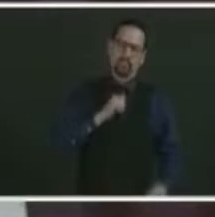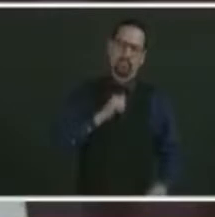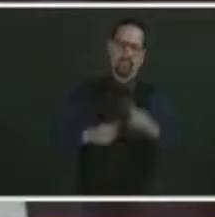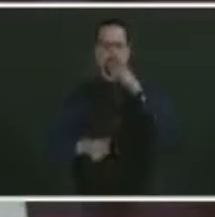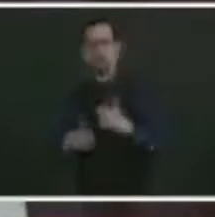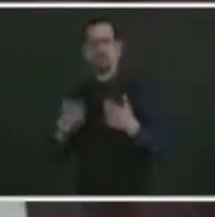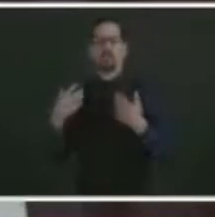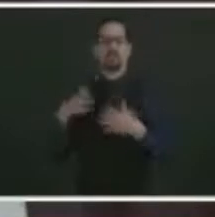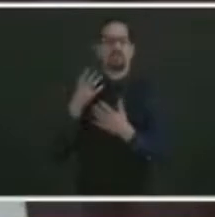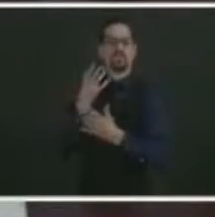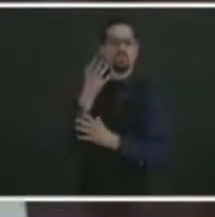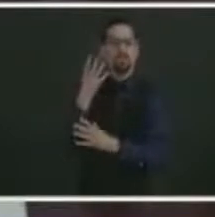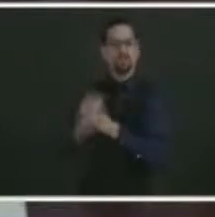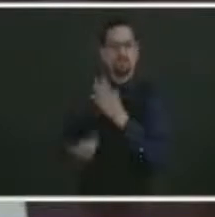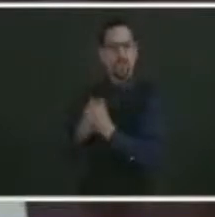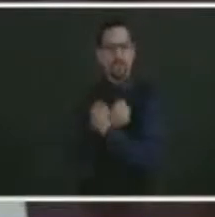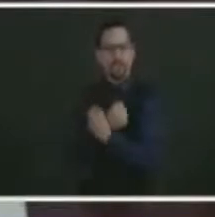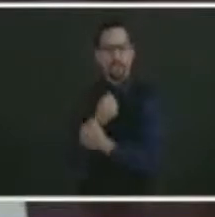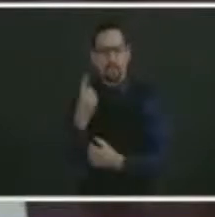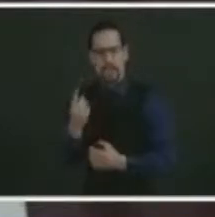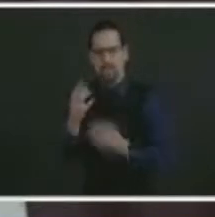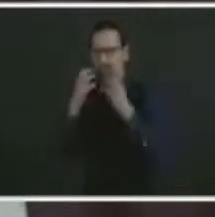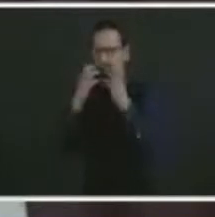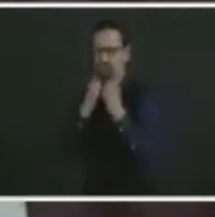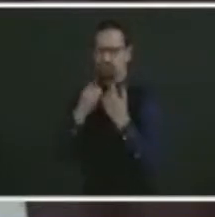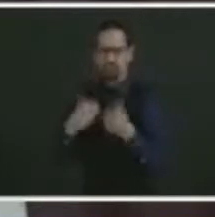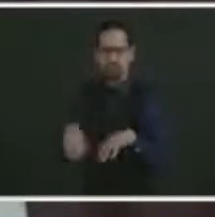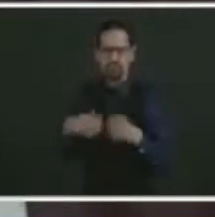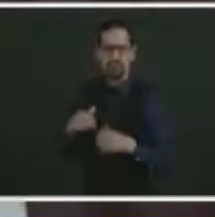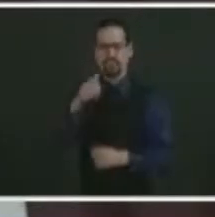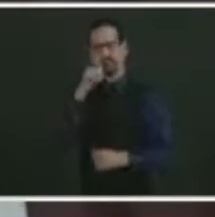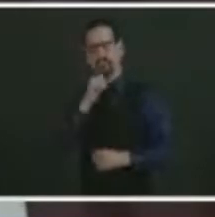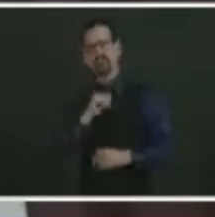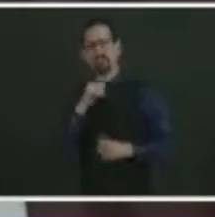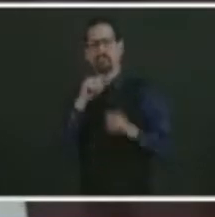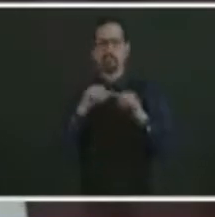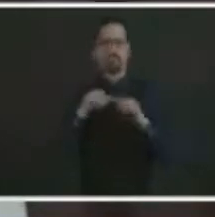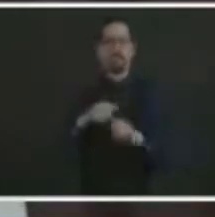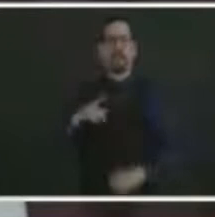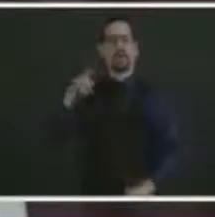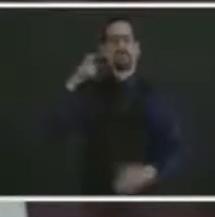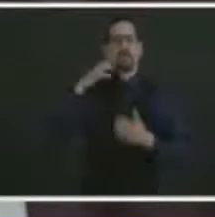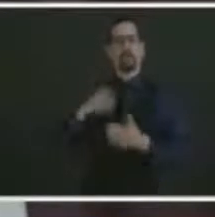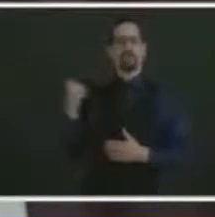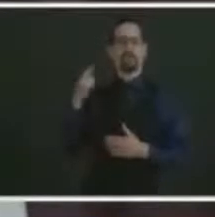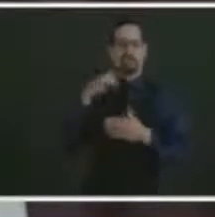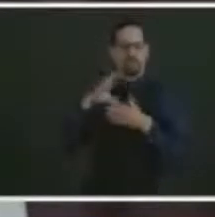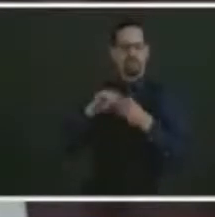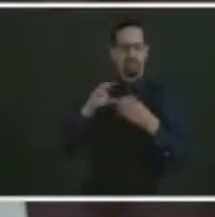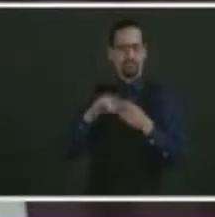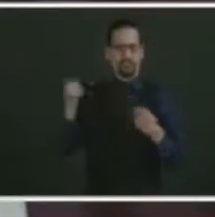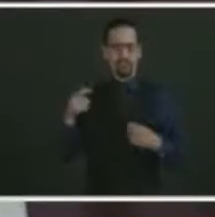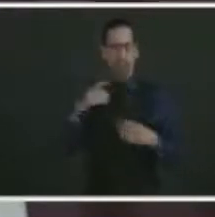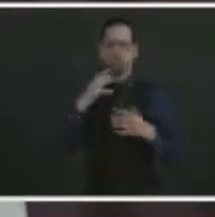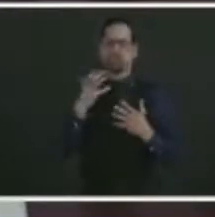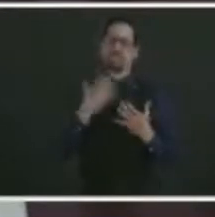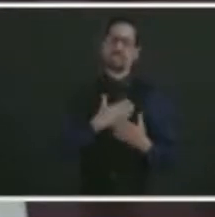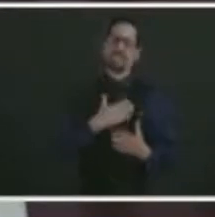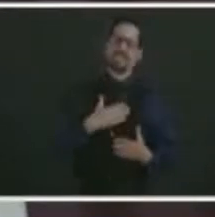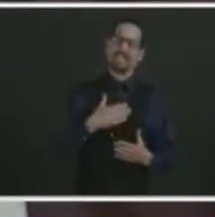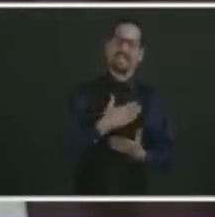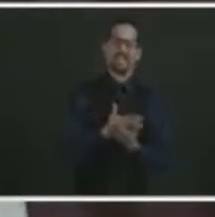As the governor has been saying, let's all just try to extend a little kindness, patience, and love to one